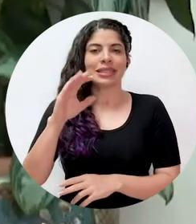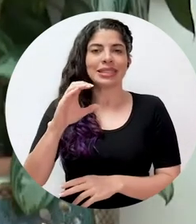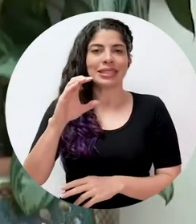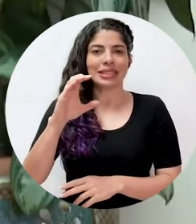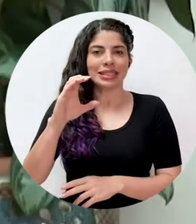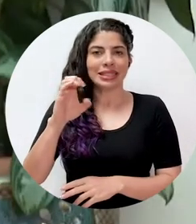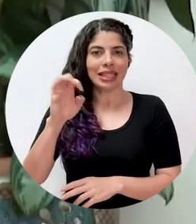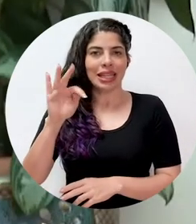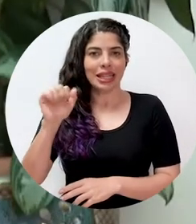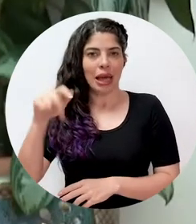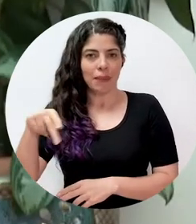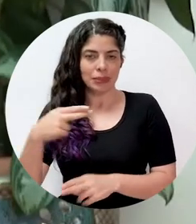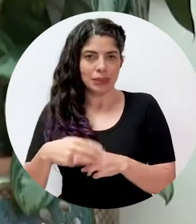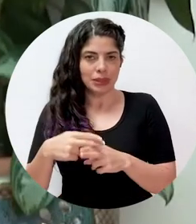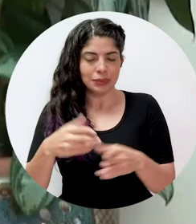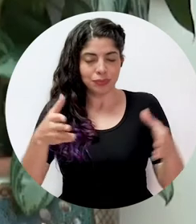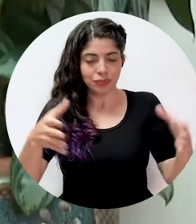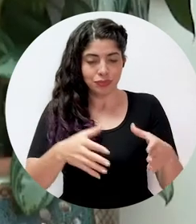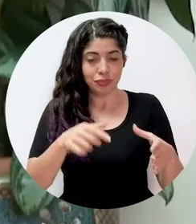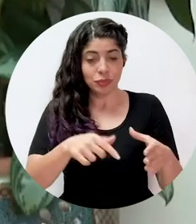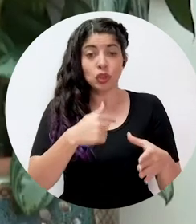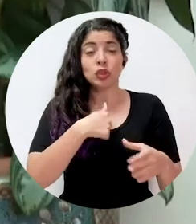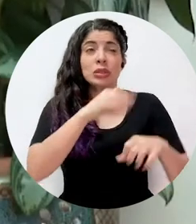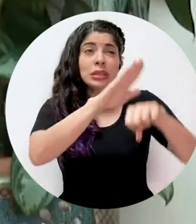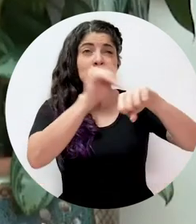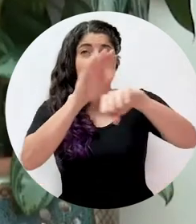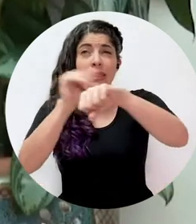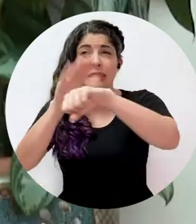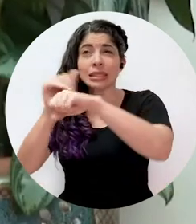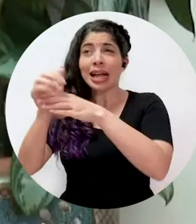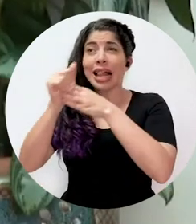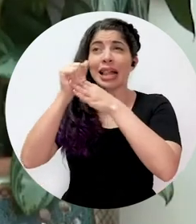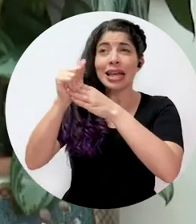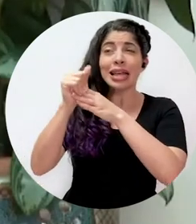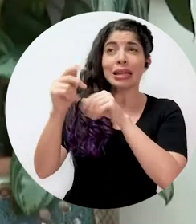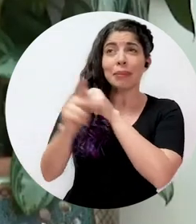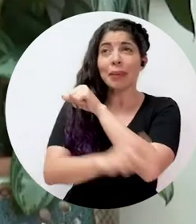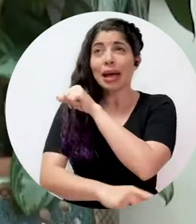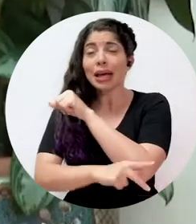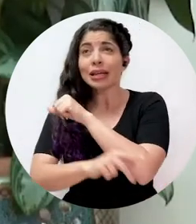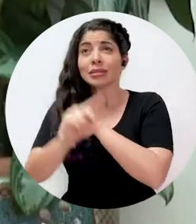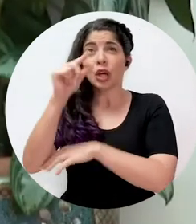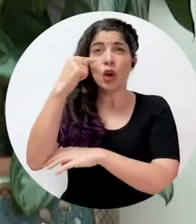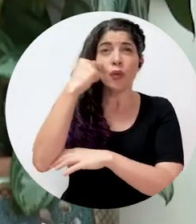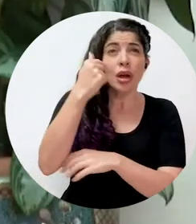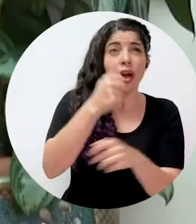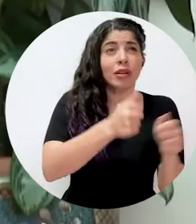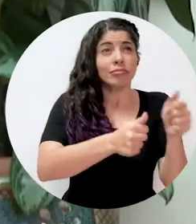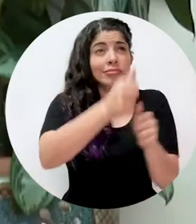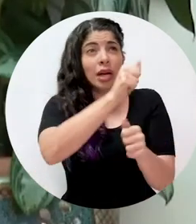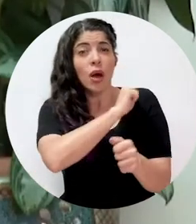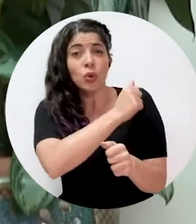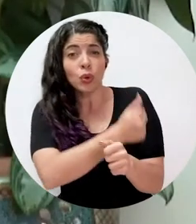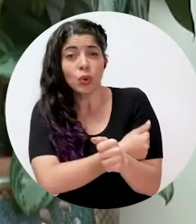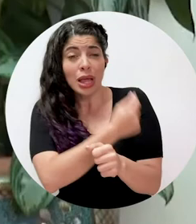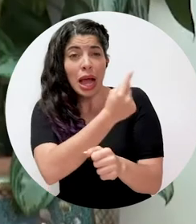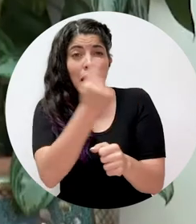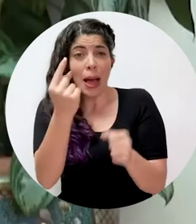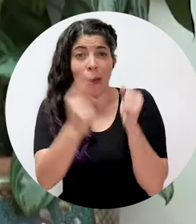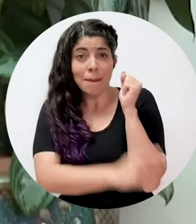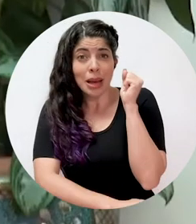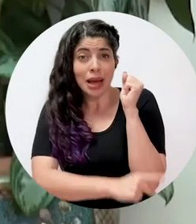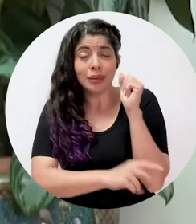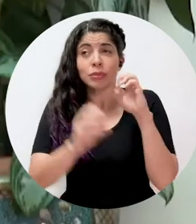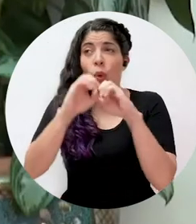setup. Today, I thank the heads of state, heads of government, and high authorities of the